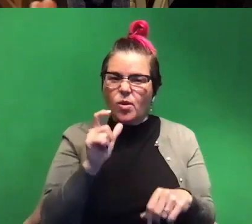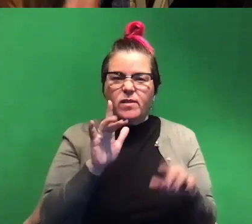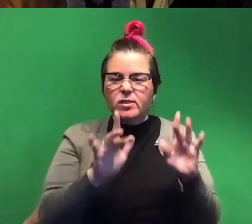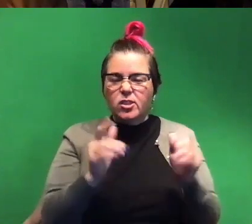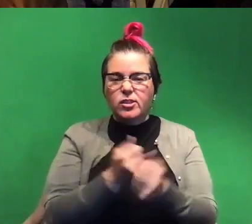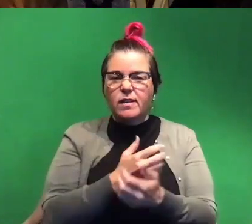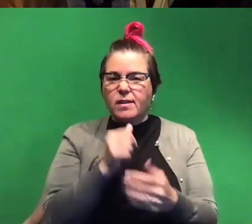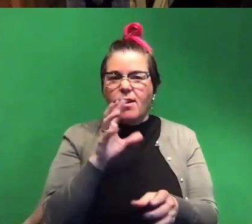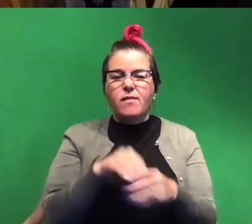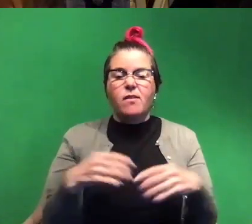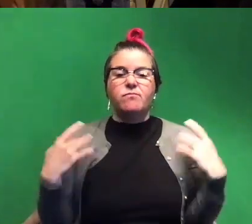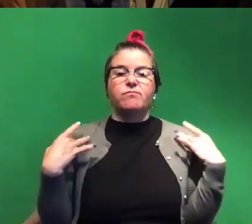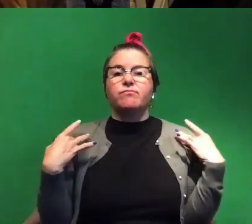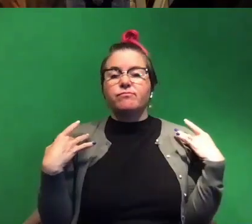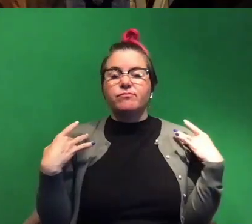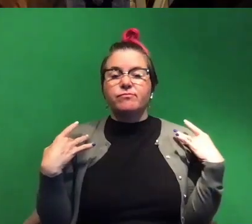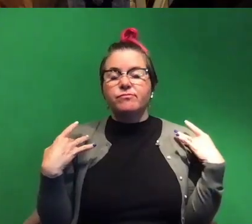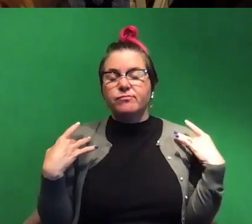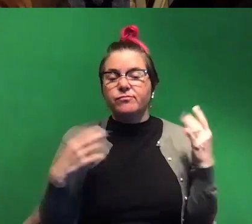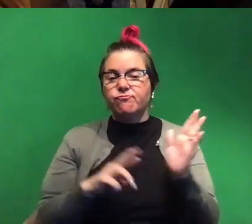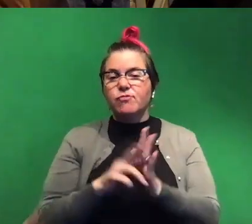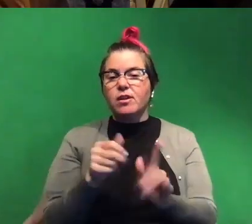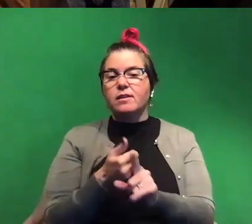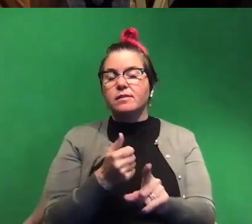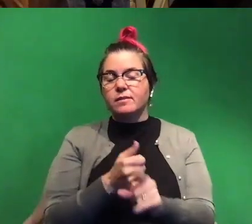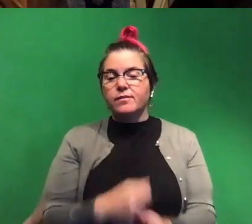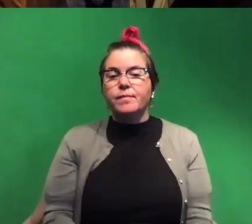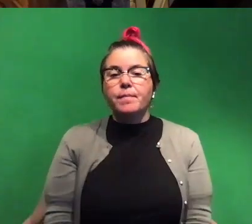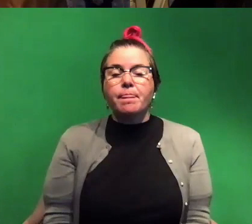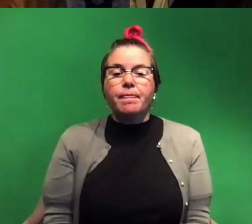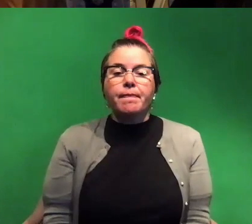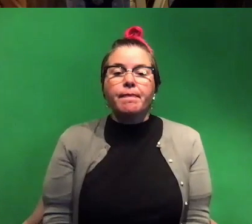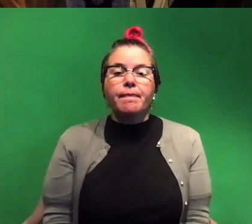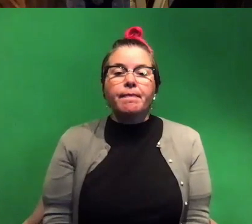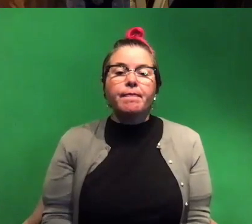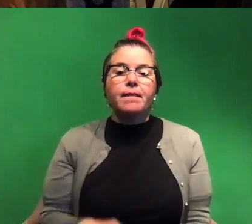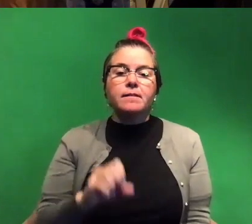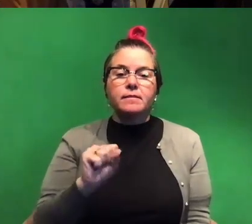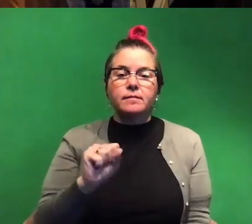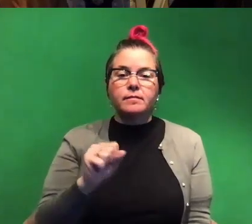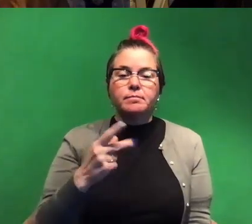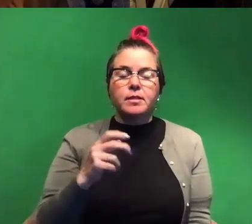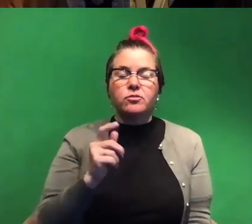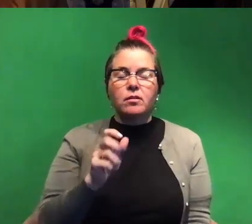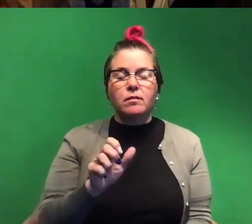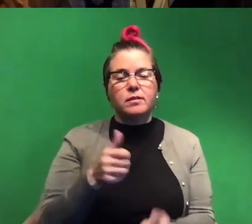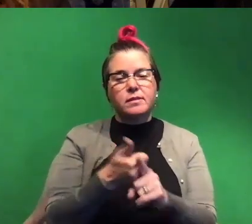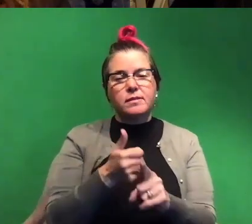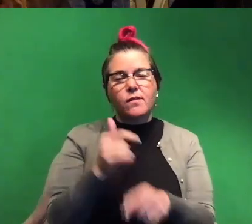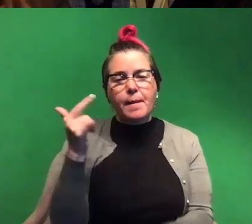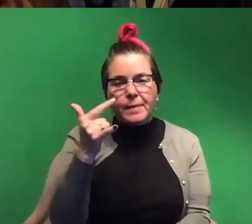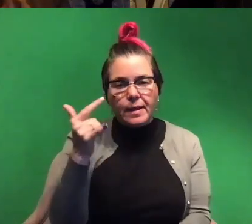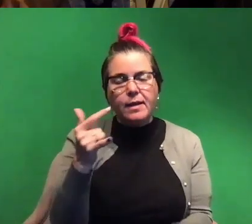get involved. They just let the spacecraft do what it is. For a spacecraft like the space shuttle, which was a plane, that took a lot